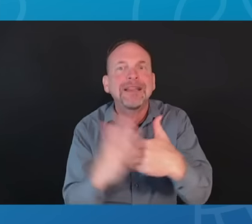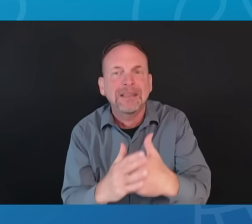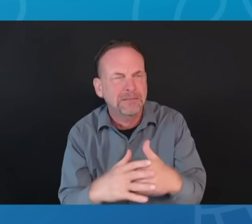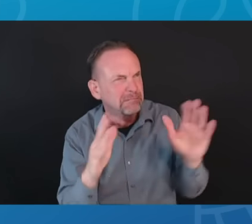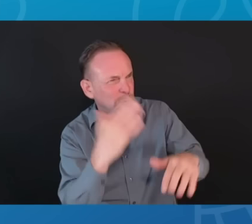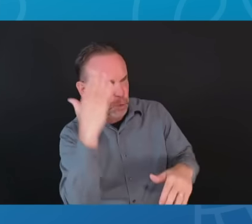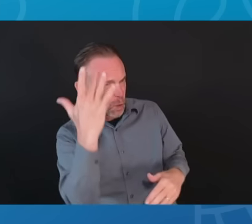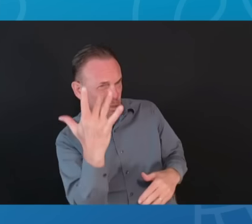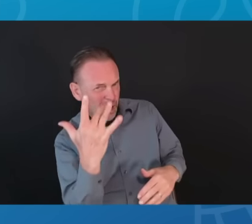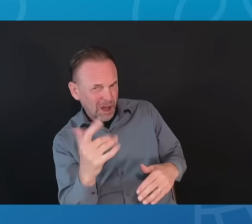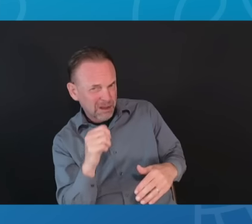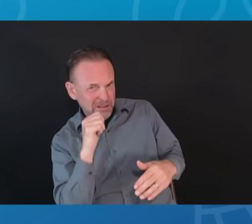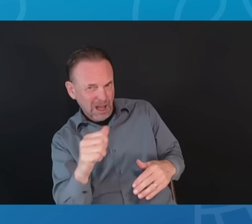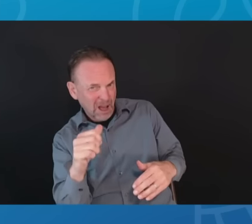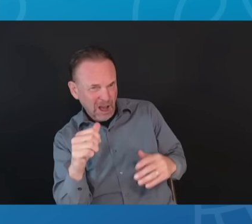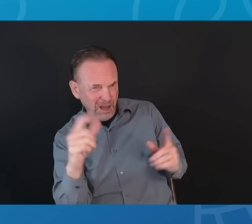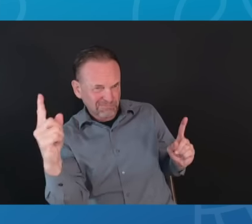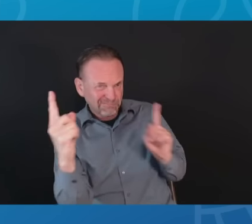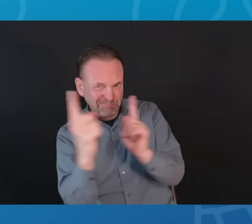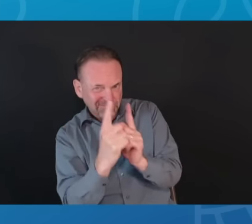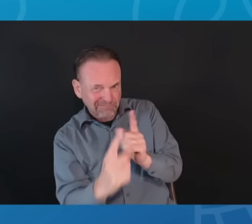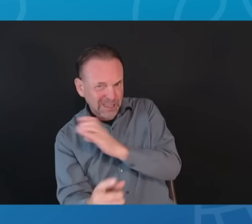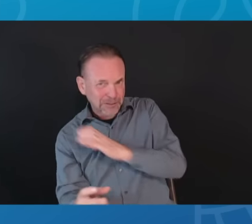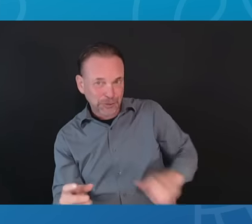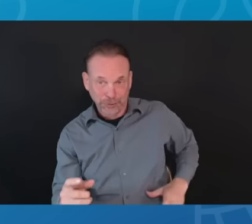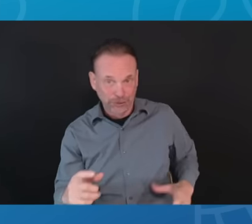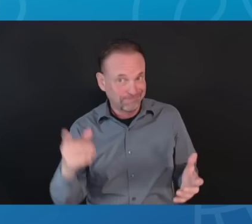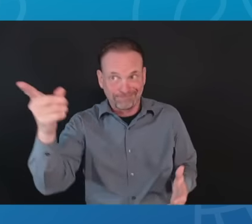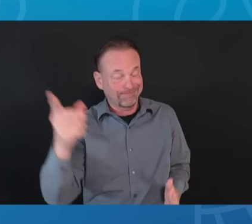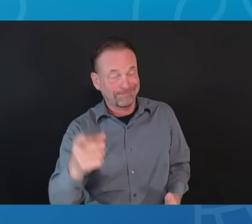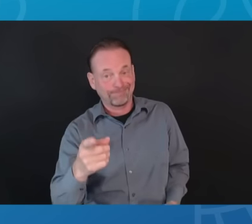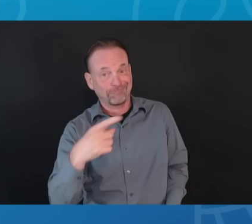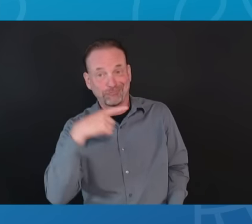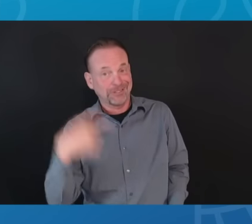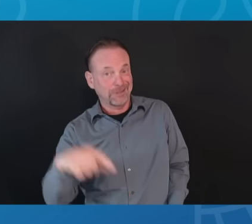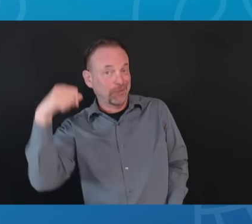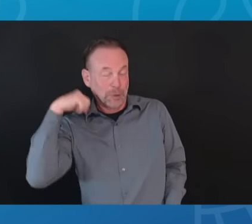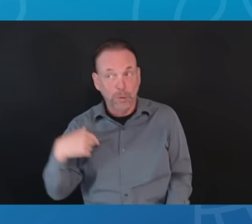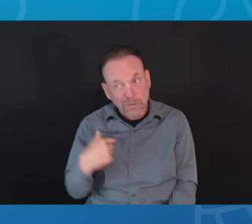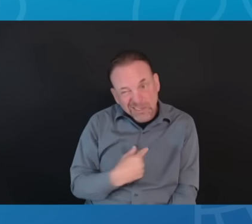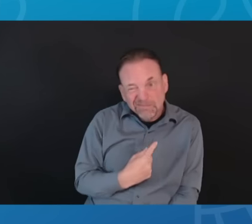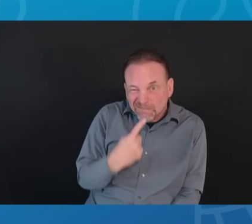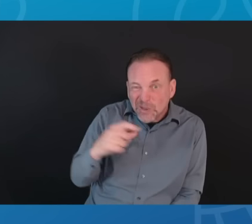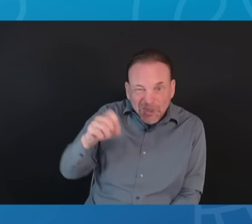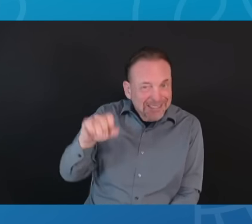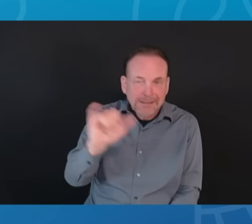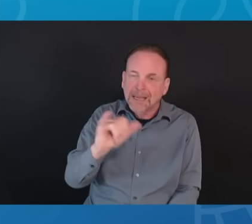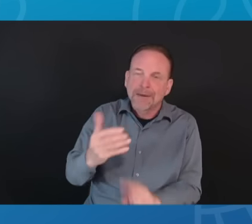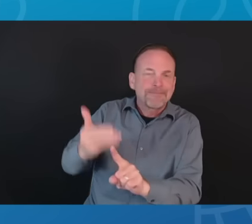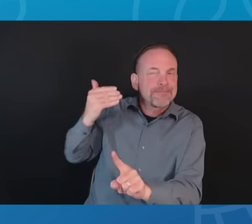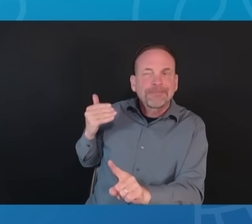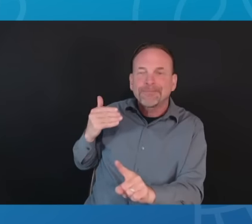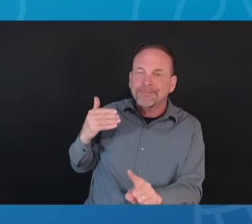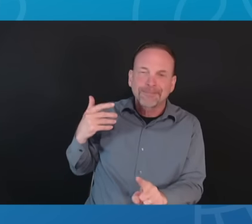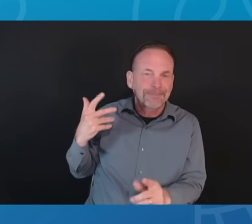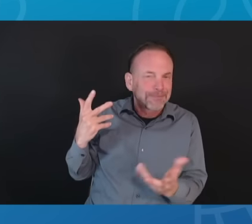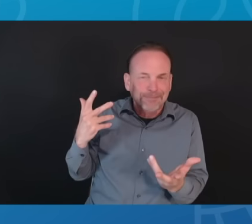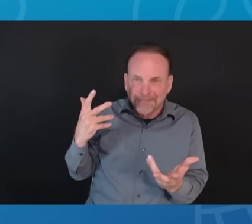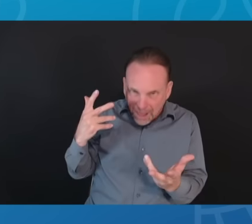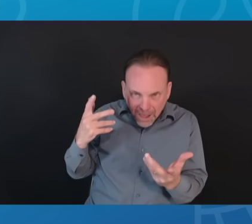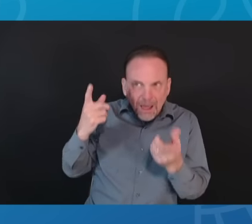They're just refusing to do it. We're disappointed, as we often are, when they refuse to grant consular access. They have an obligation to provide it, and we're going to continue to press